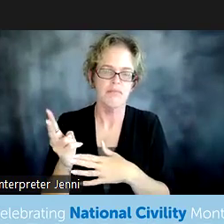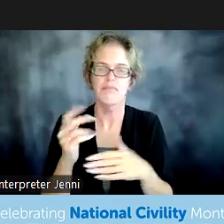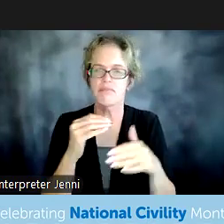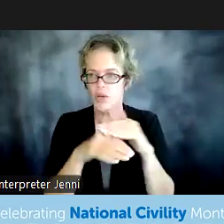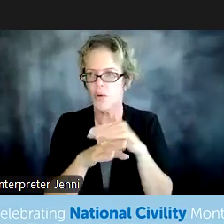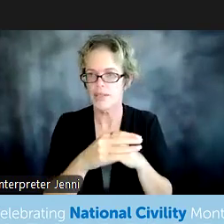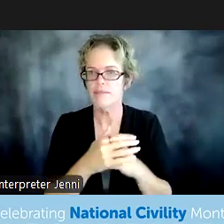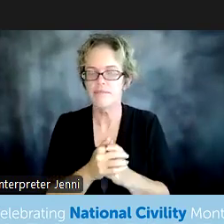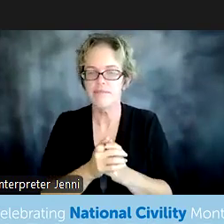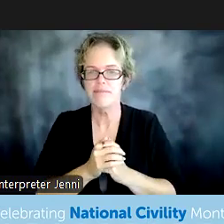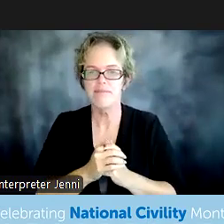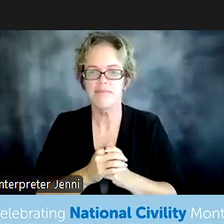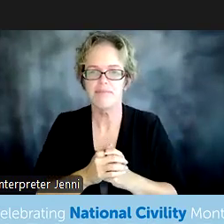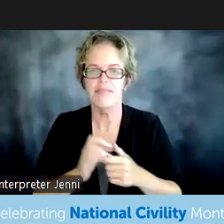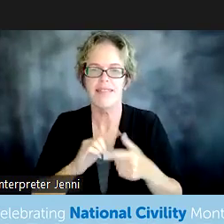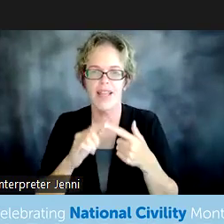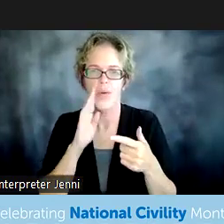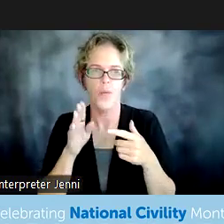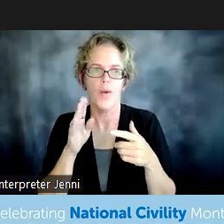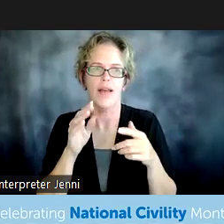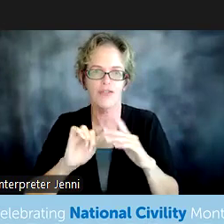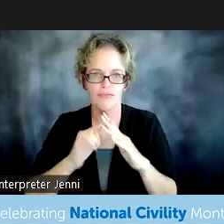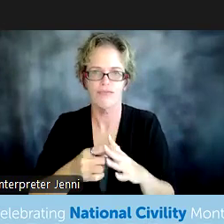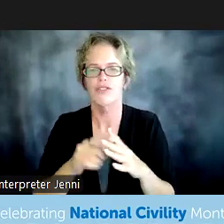will go into the questions.